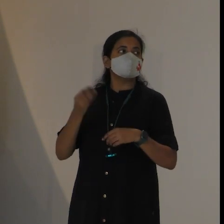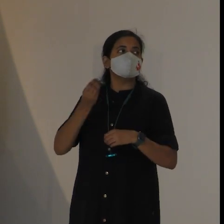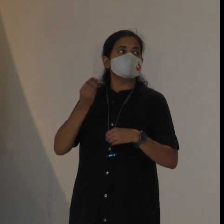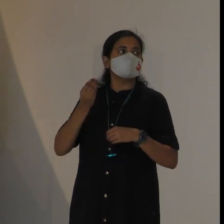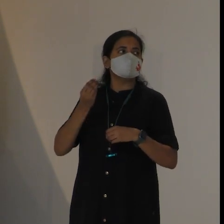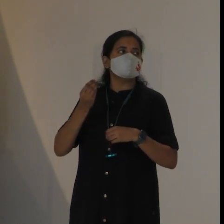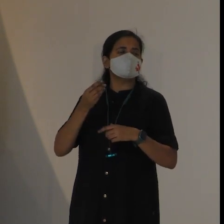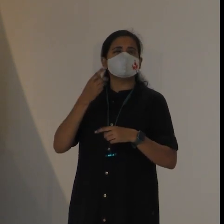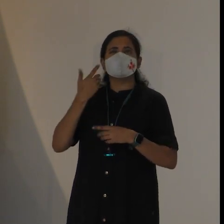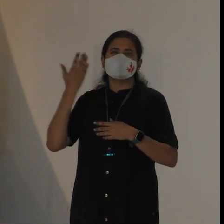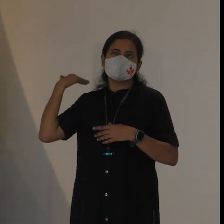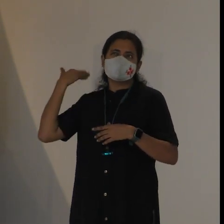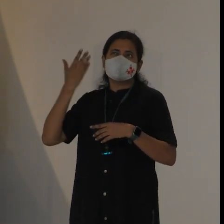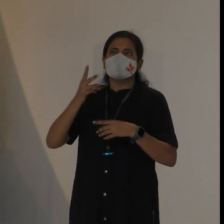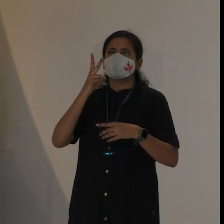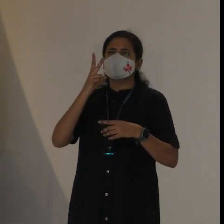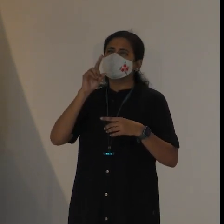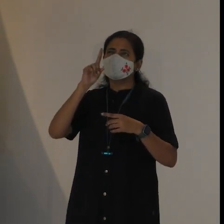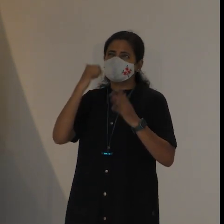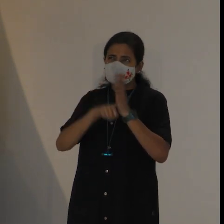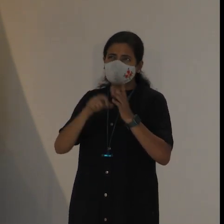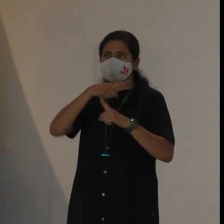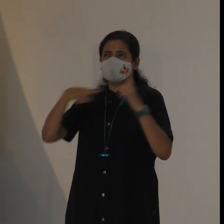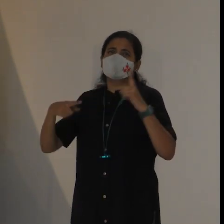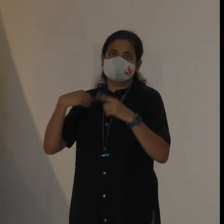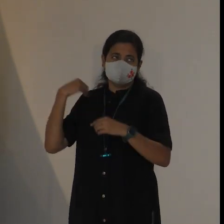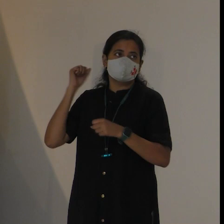about the last month and a half